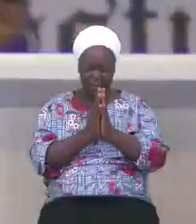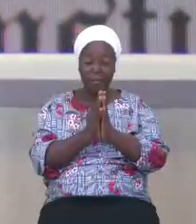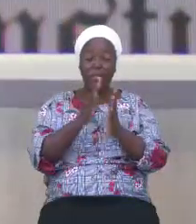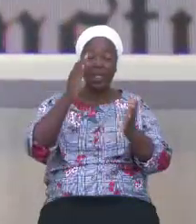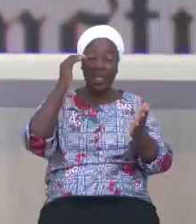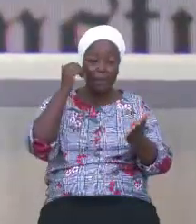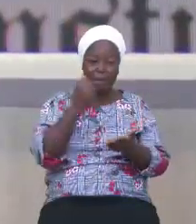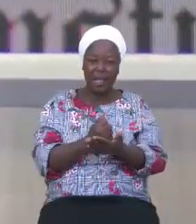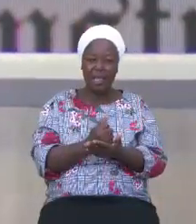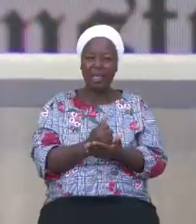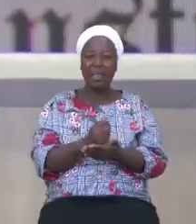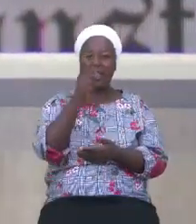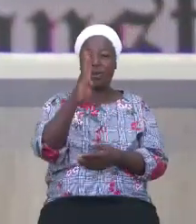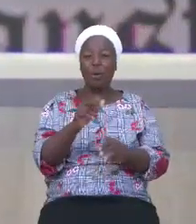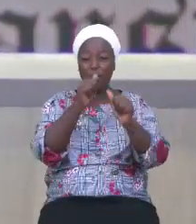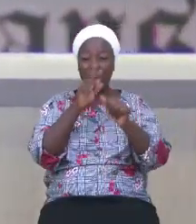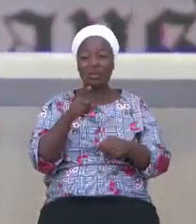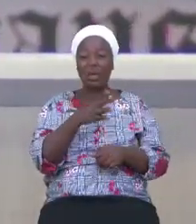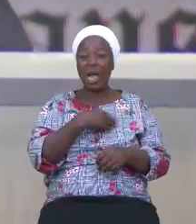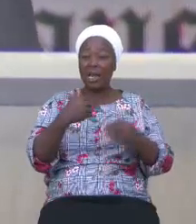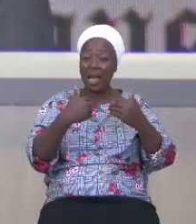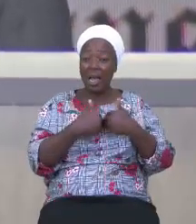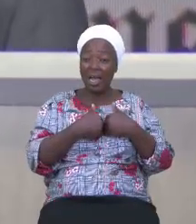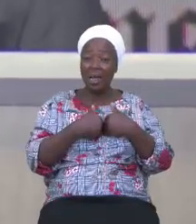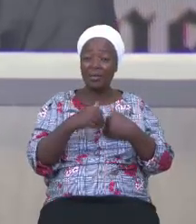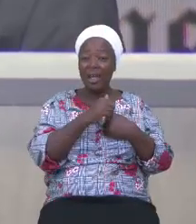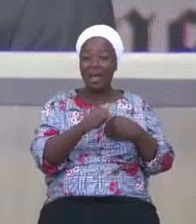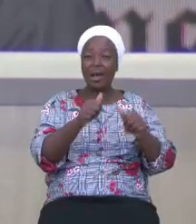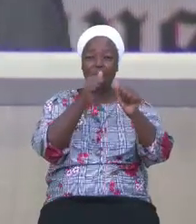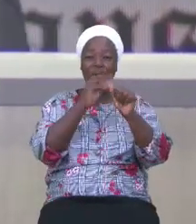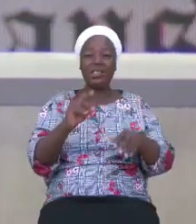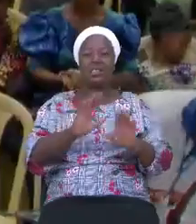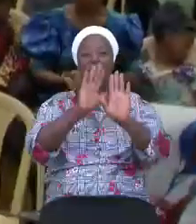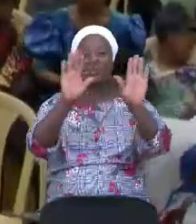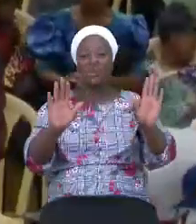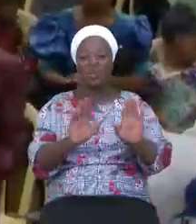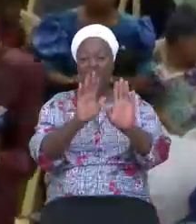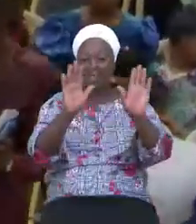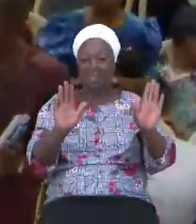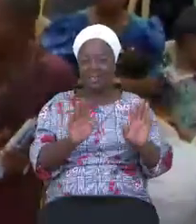Amen. God bless you and have a blessed Sunday.